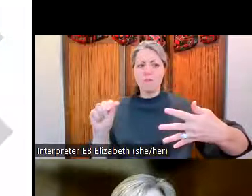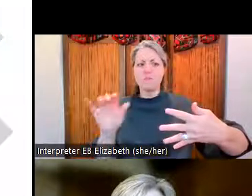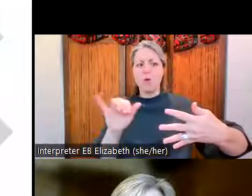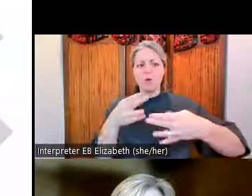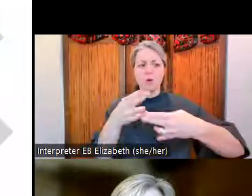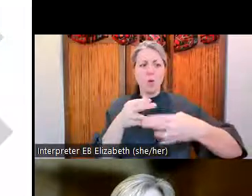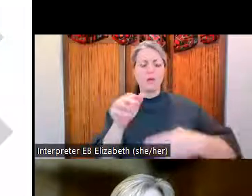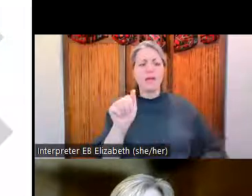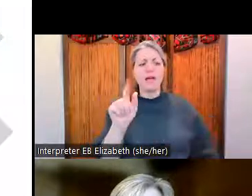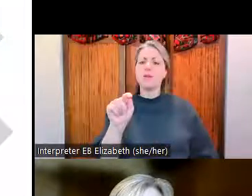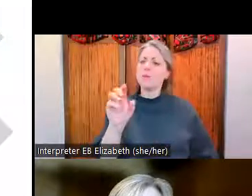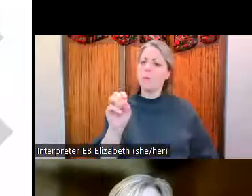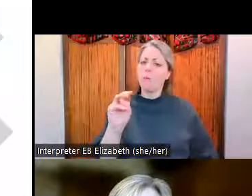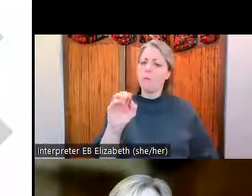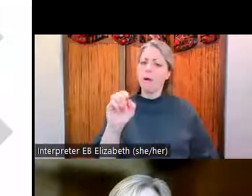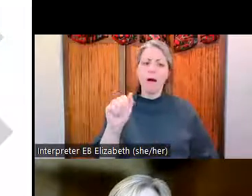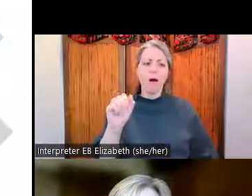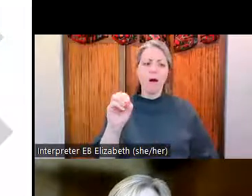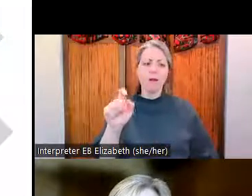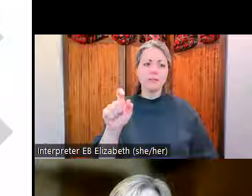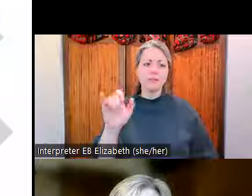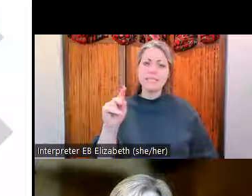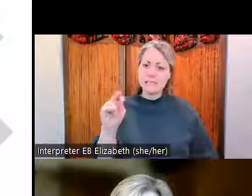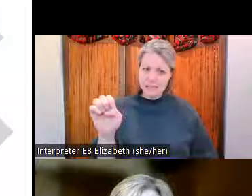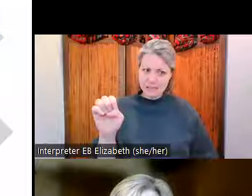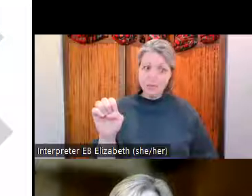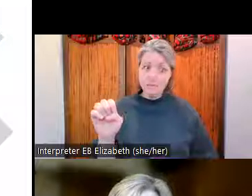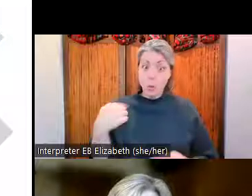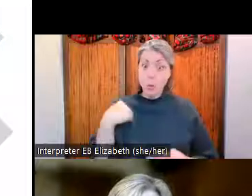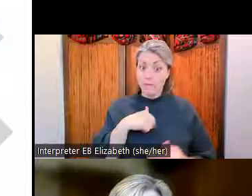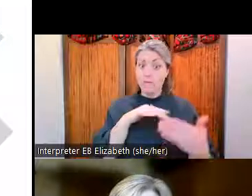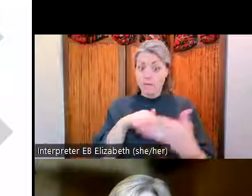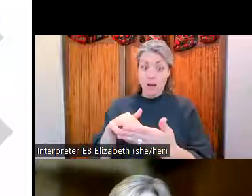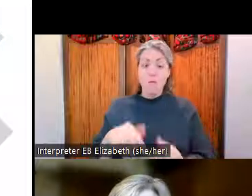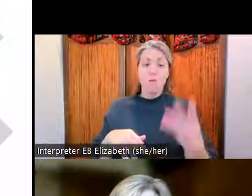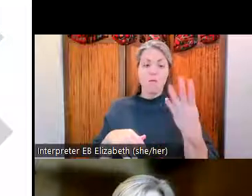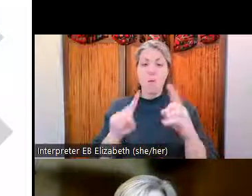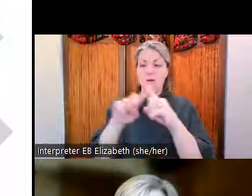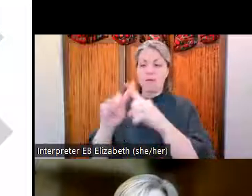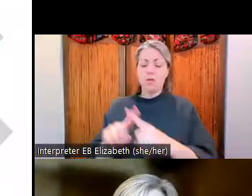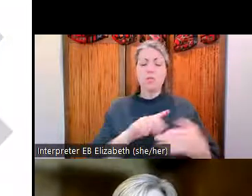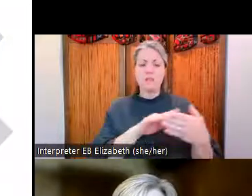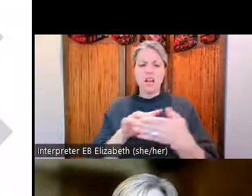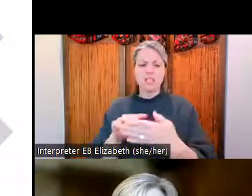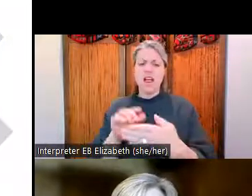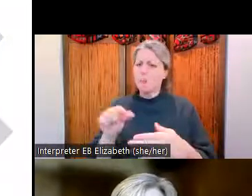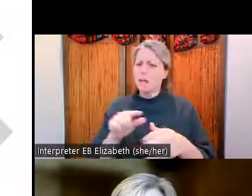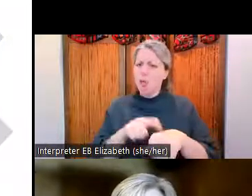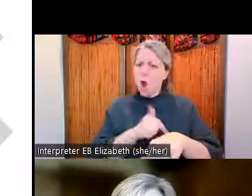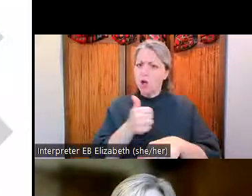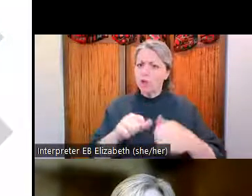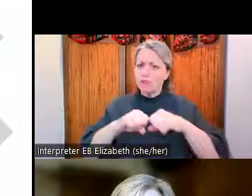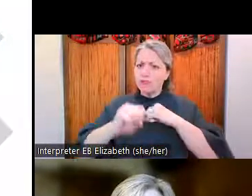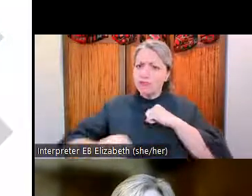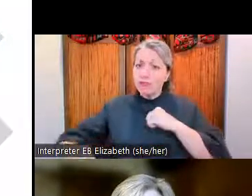kids with autism and ADHD. There's about 4 studies. These were a bit longer, partially because